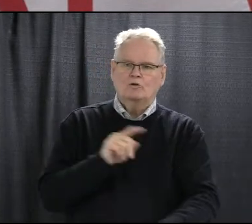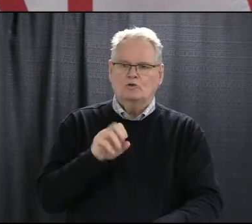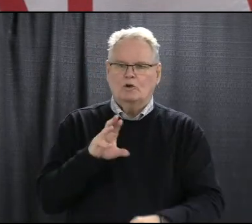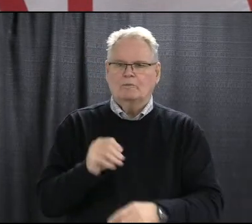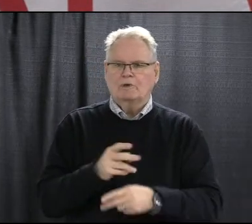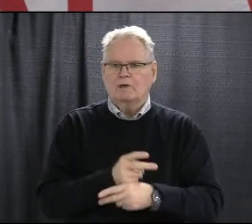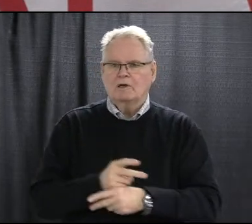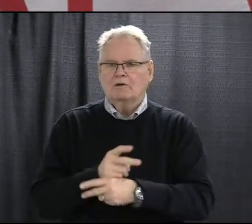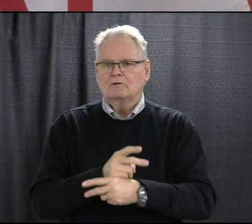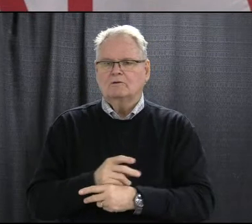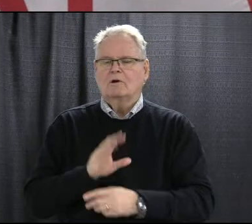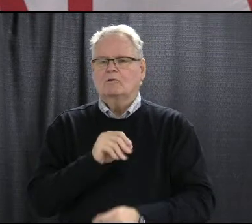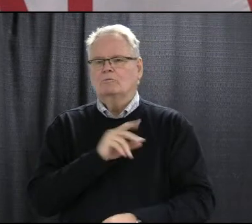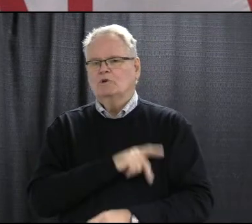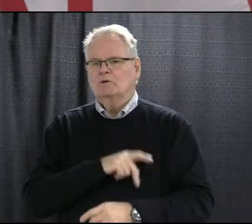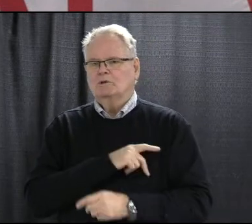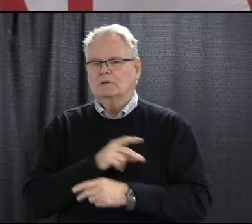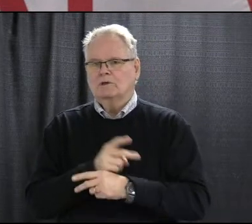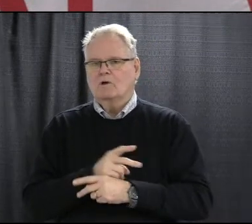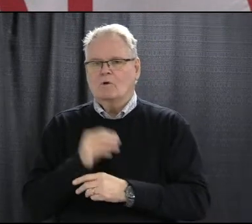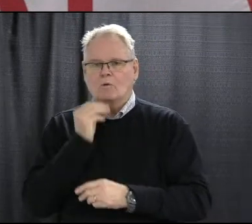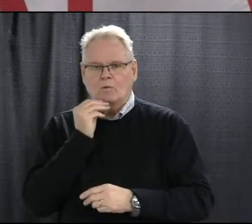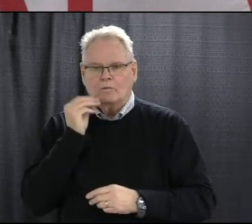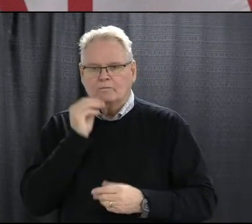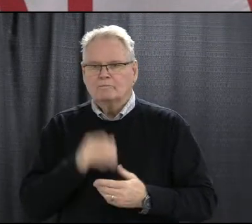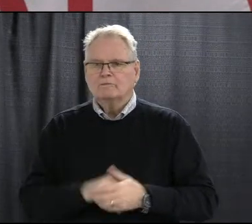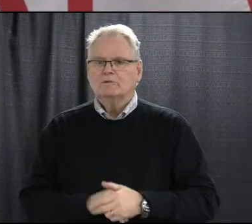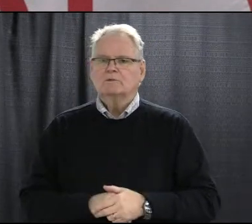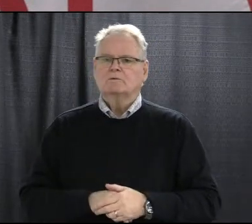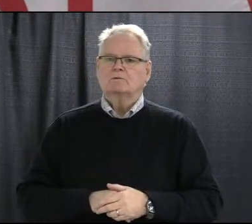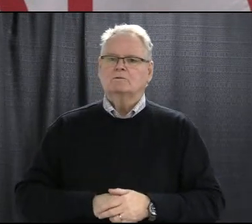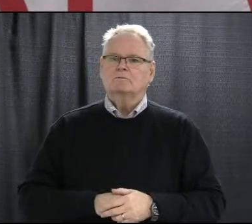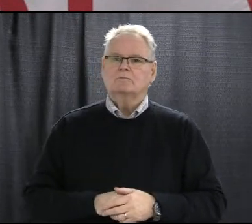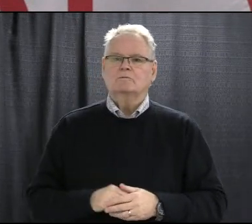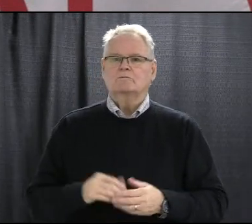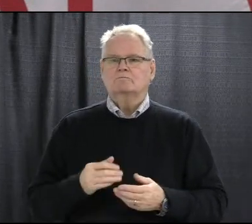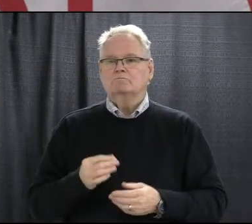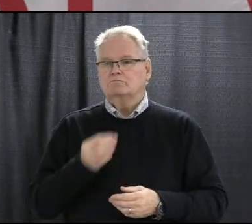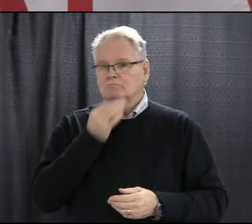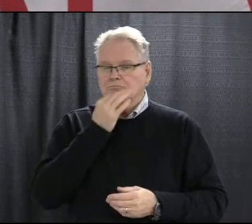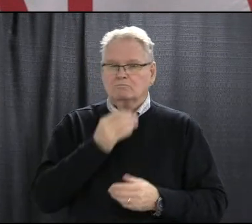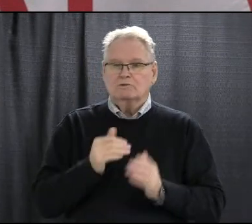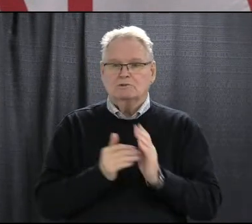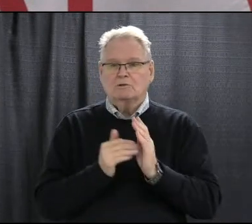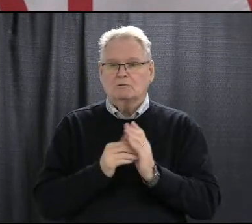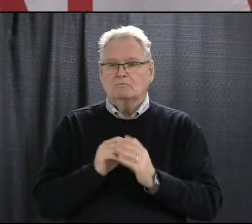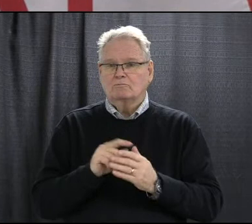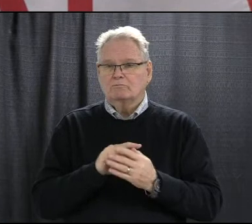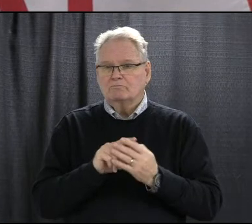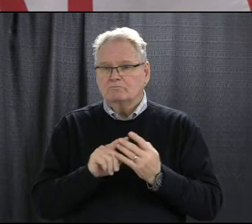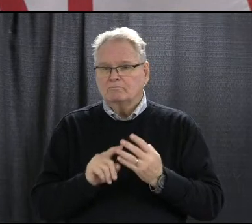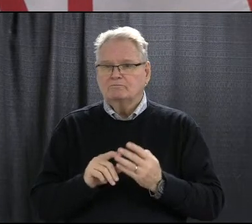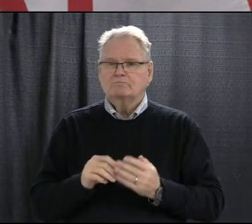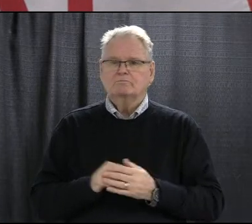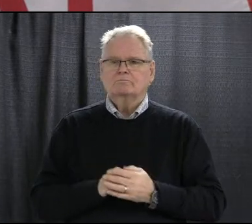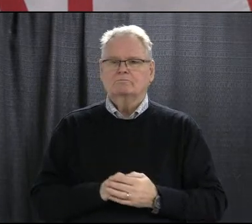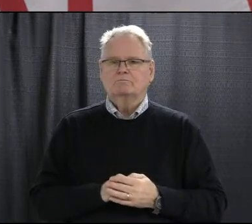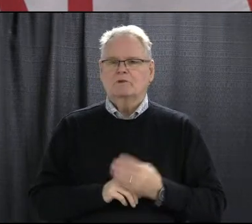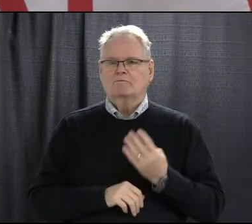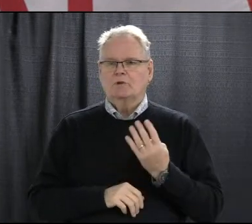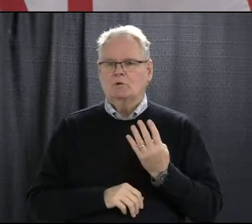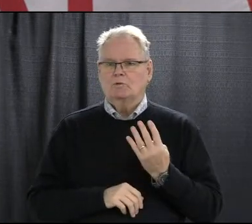there are 4 geriatricians practicing in the province. The new geriatric medicine training program will allow